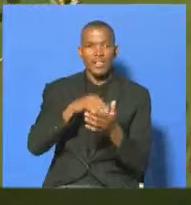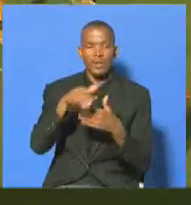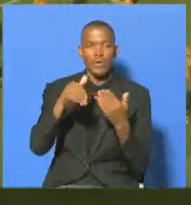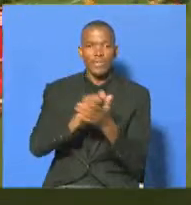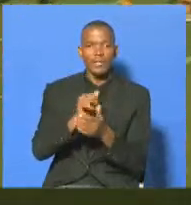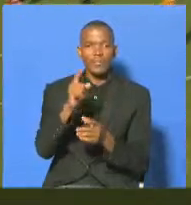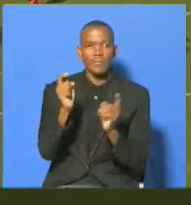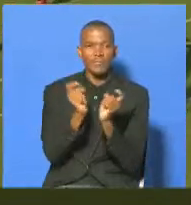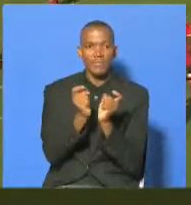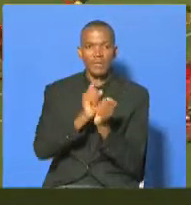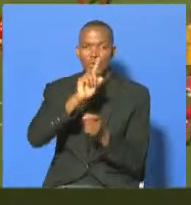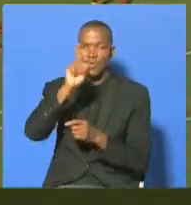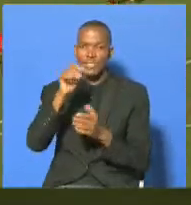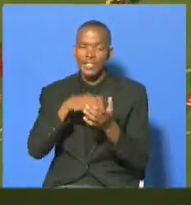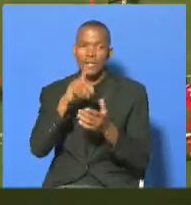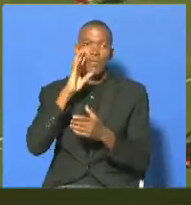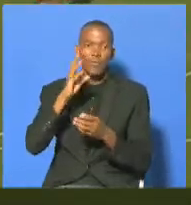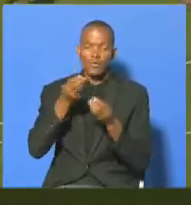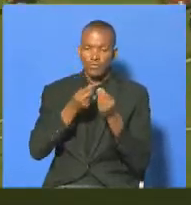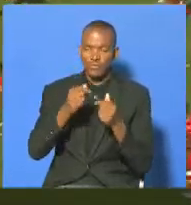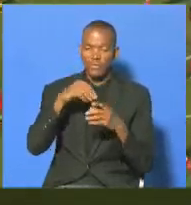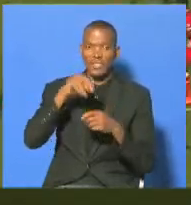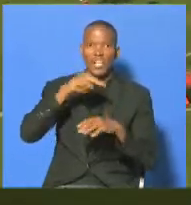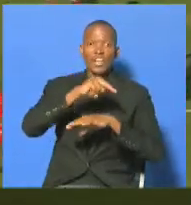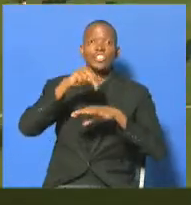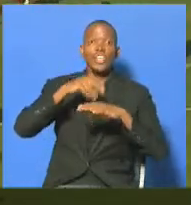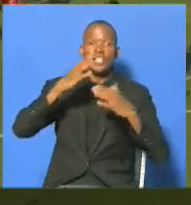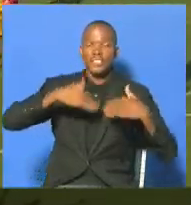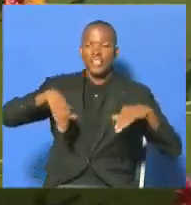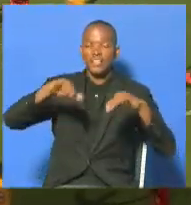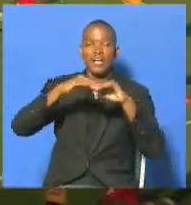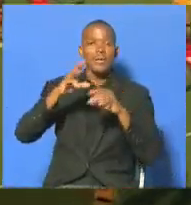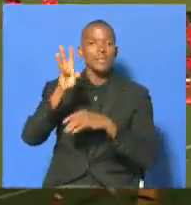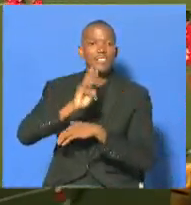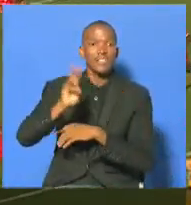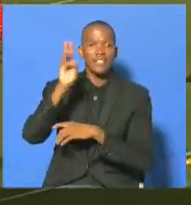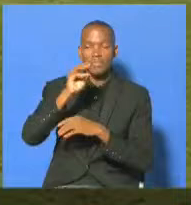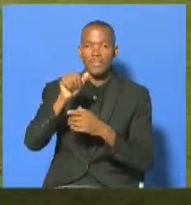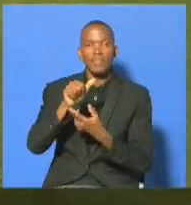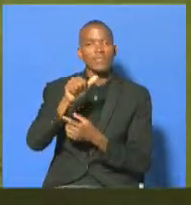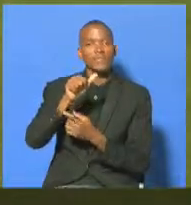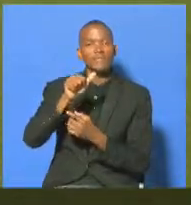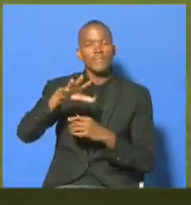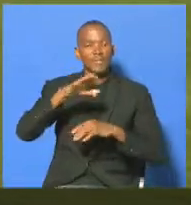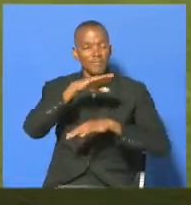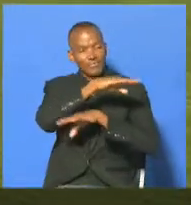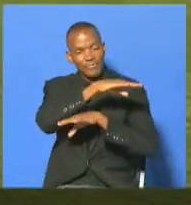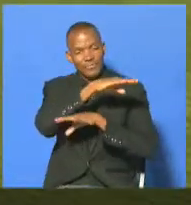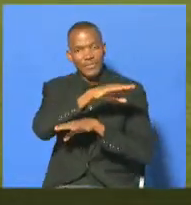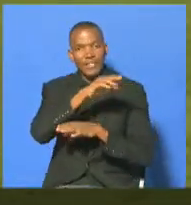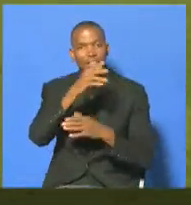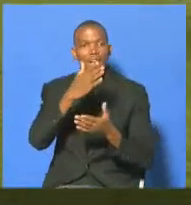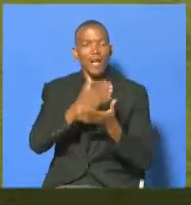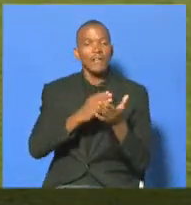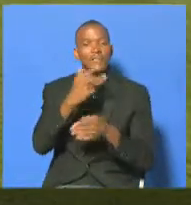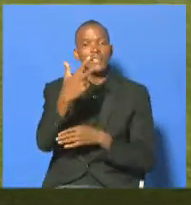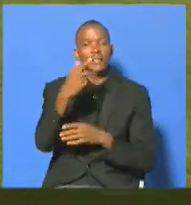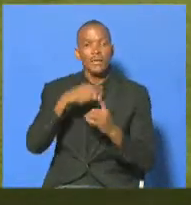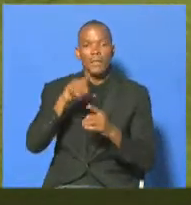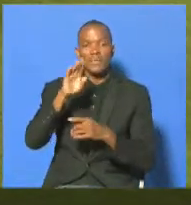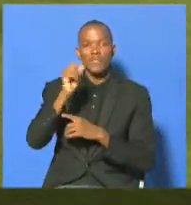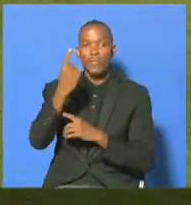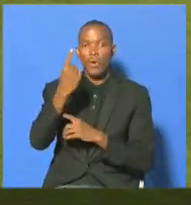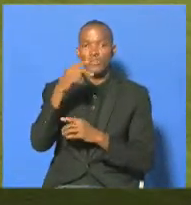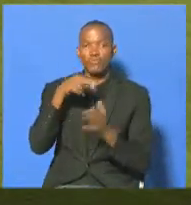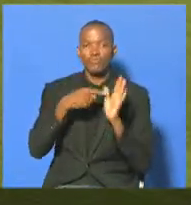bragging rights question, will be answered at the National Stadium on Saturday at 15:30 hours. The game will be live on